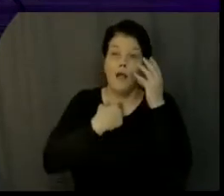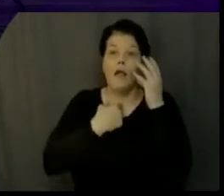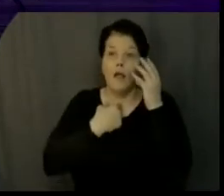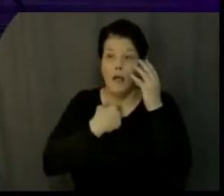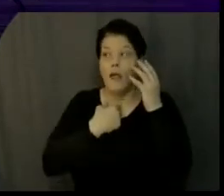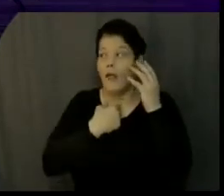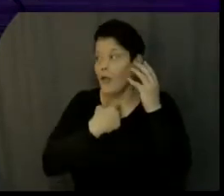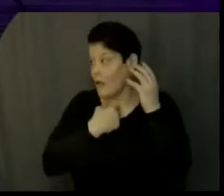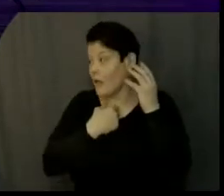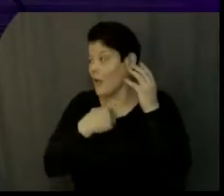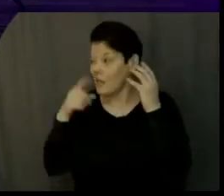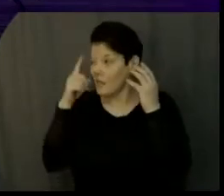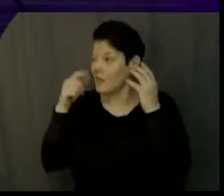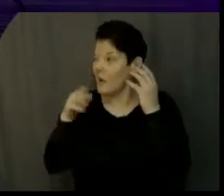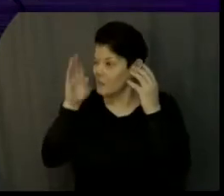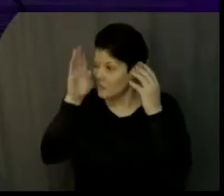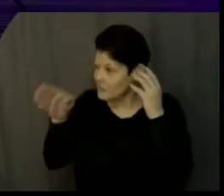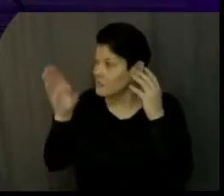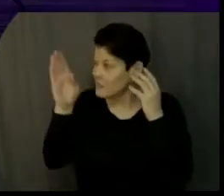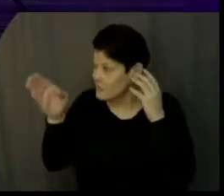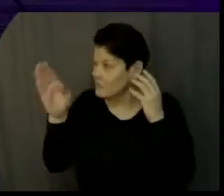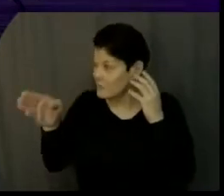it's 70 the whole way, so I don't take the exit.